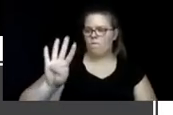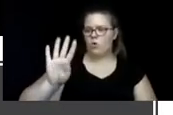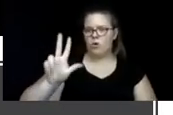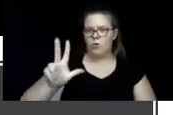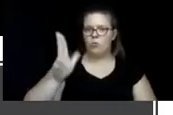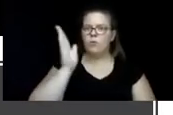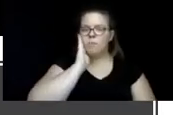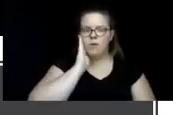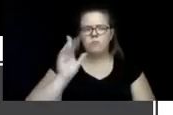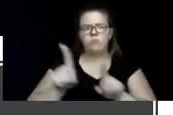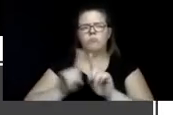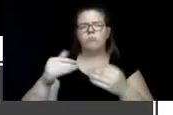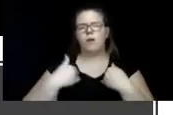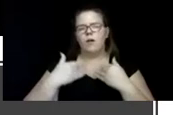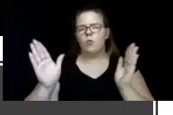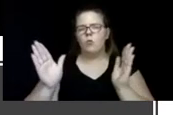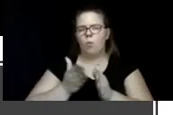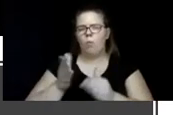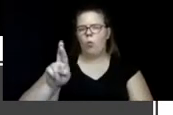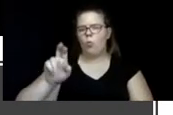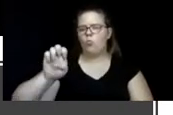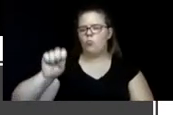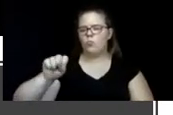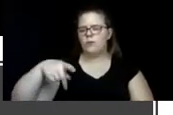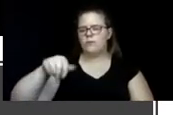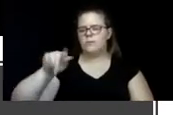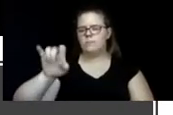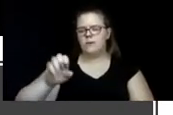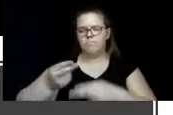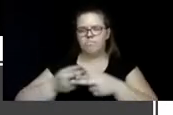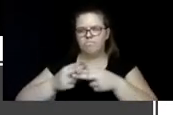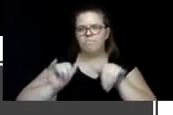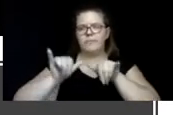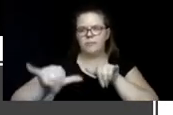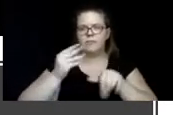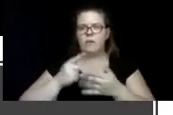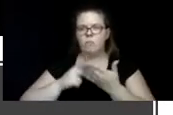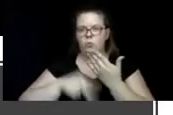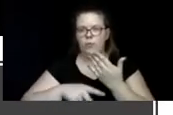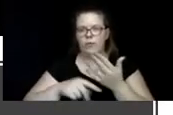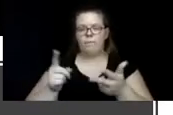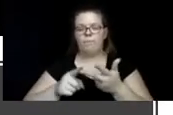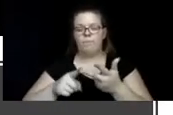small respite program, and we also have a hospice program too.